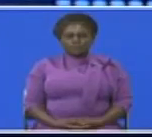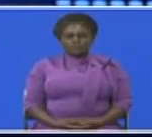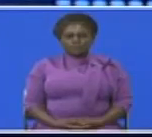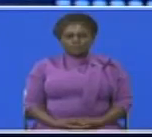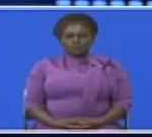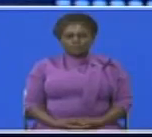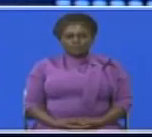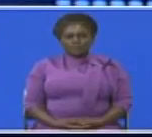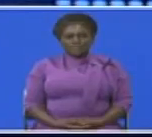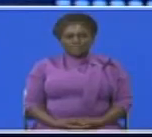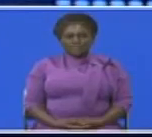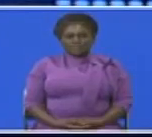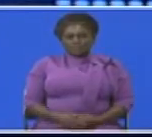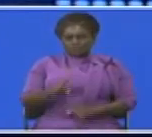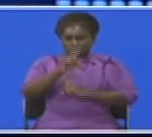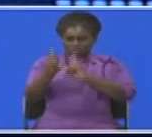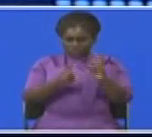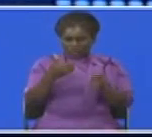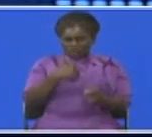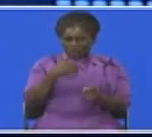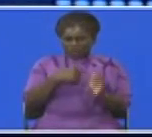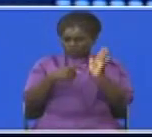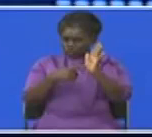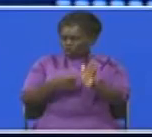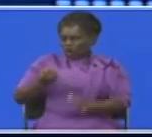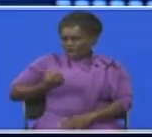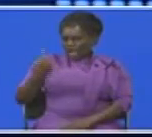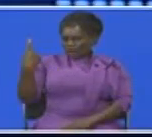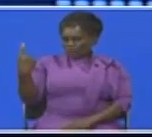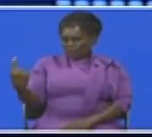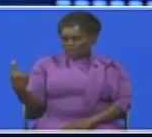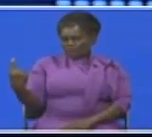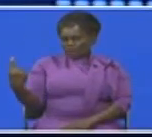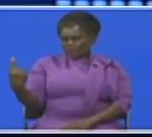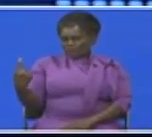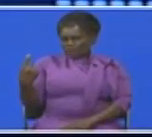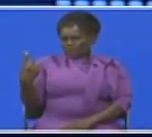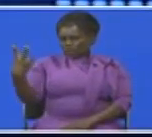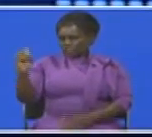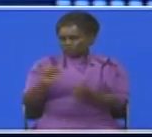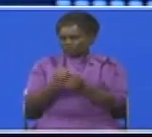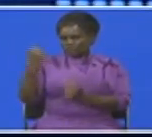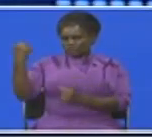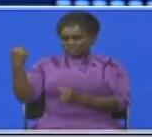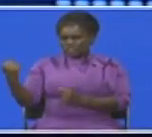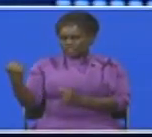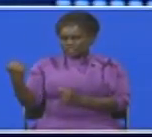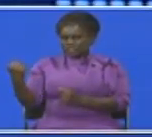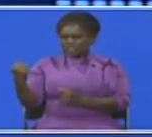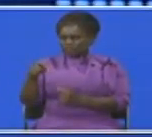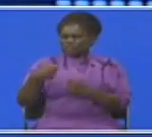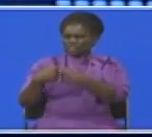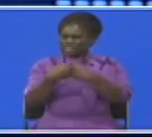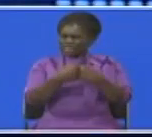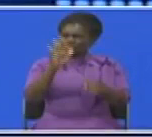To another inspiring KCSE story, we highlight the story of Kahdijah Shiro Kivuvani, a 2015 candidate who defied great odds,